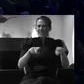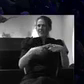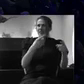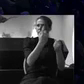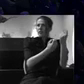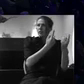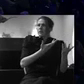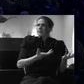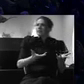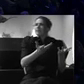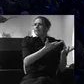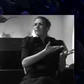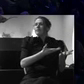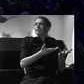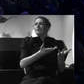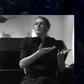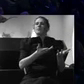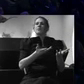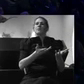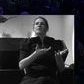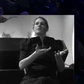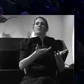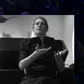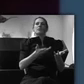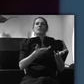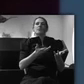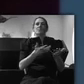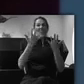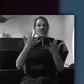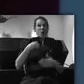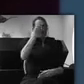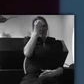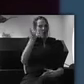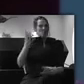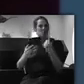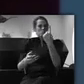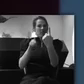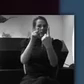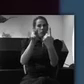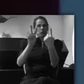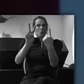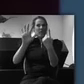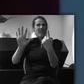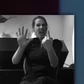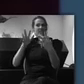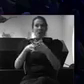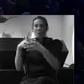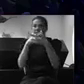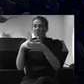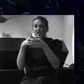25 Americans is suffering from an autoimmune disease. In Europe, we see the same statistics.